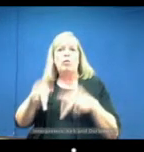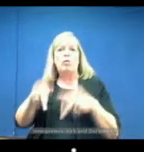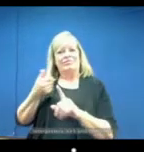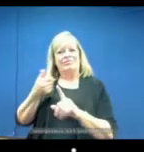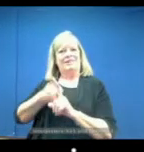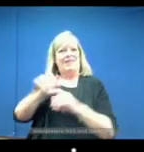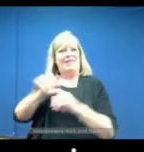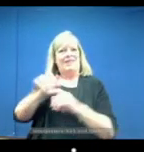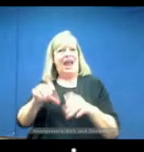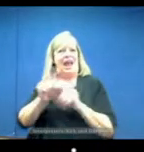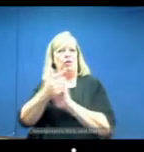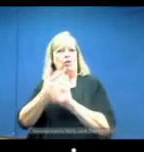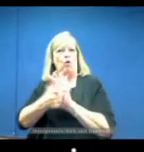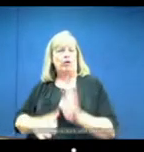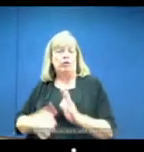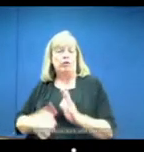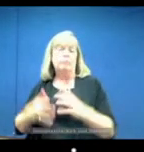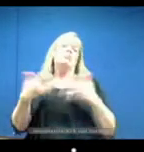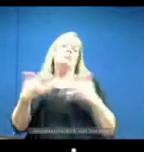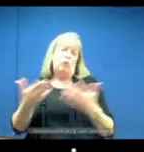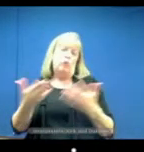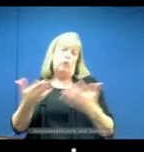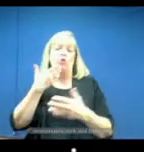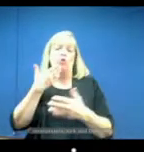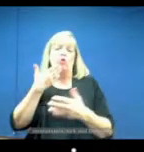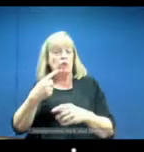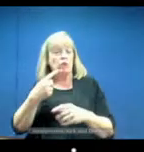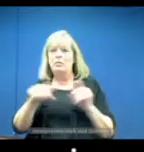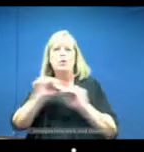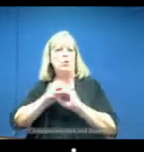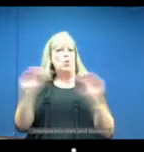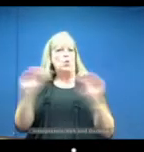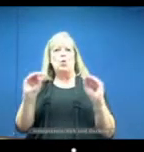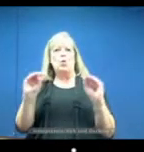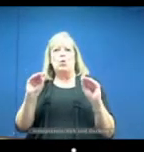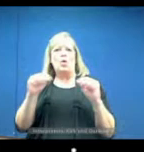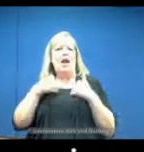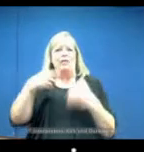the deaf person is functioning pro se, because